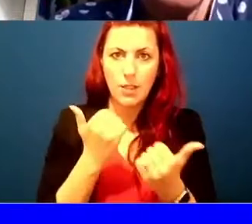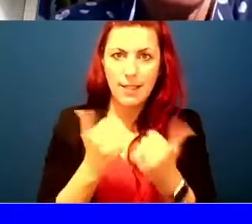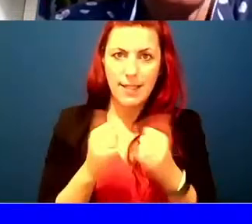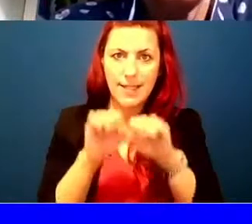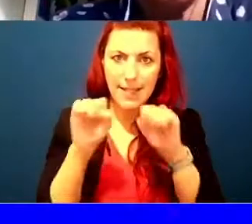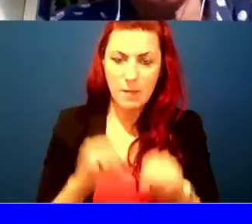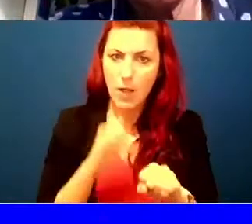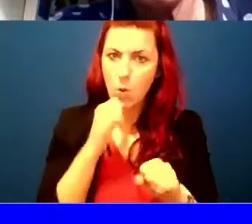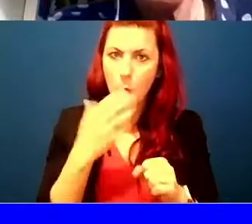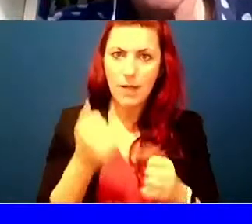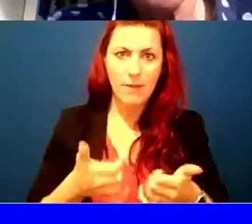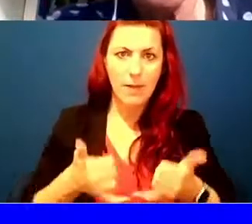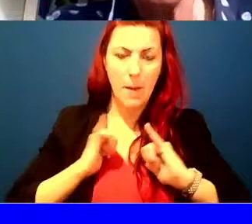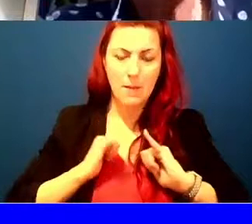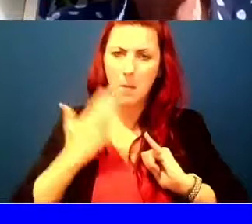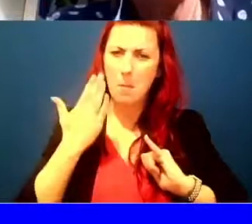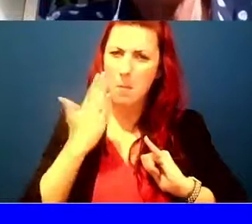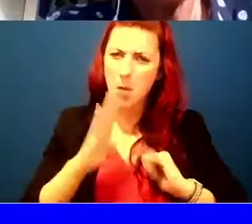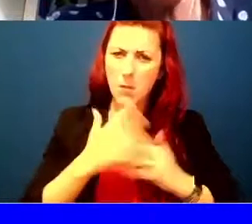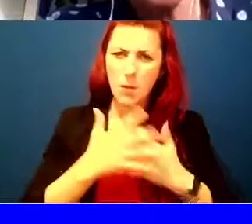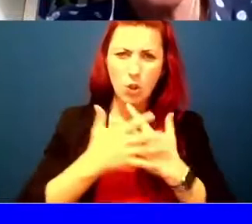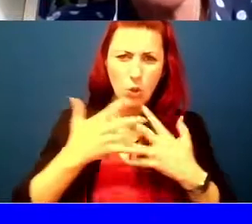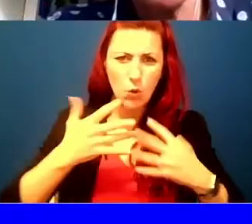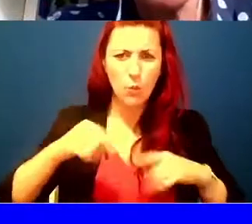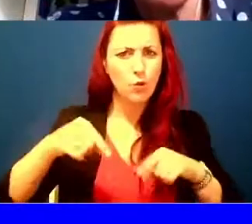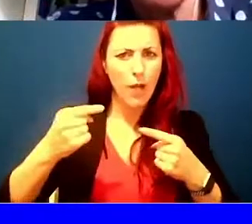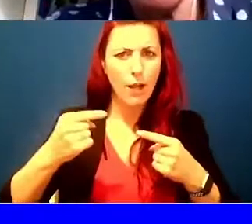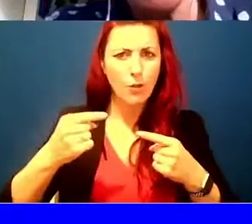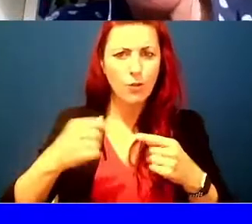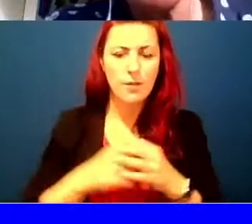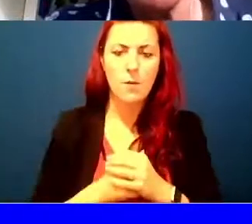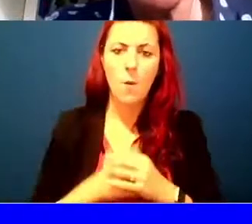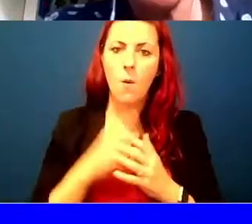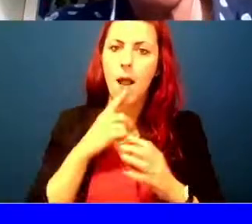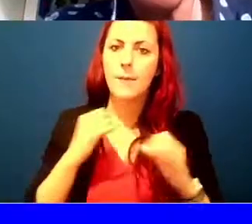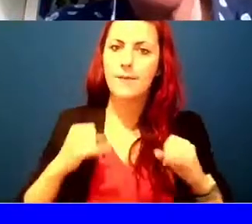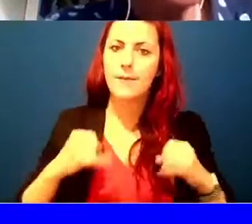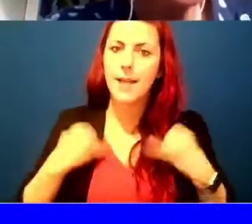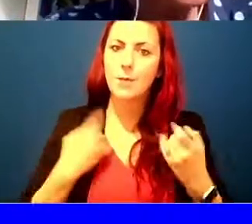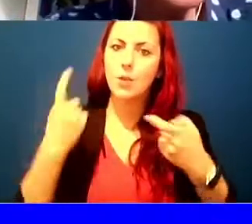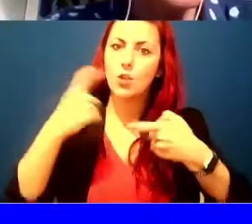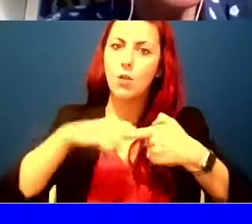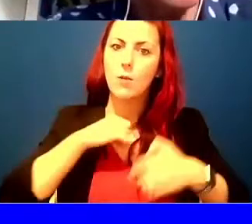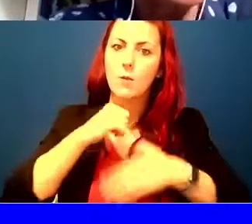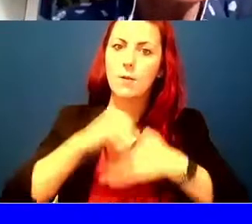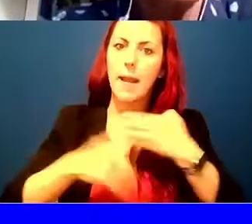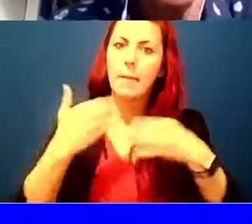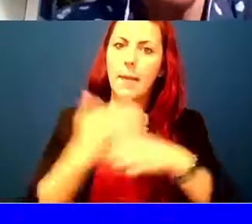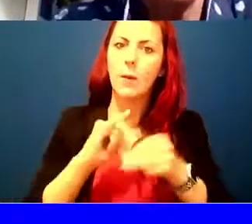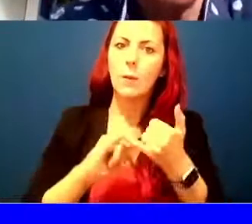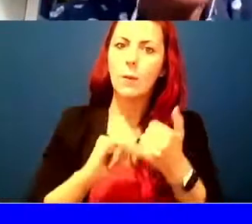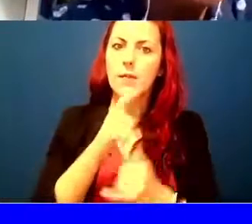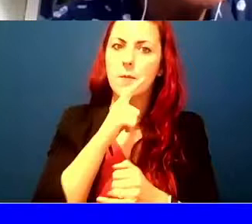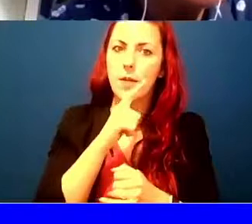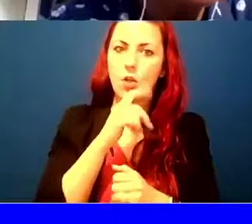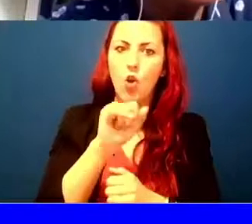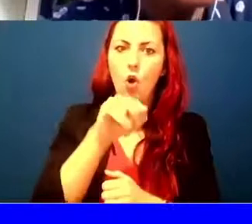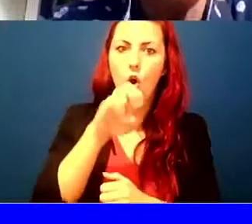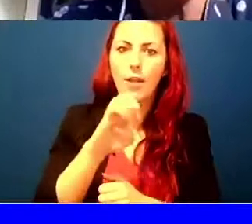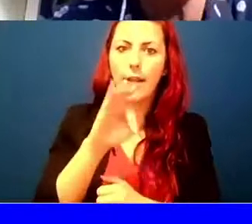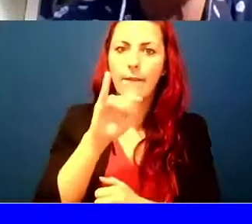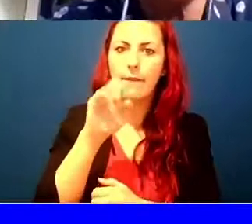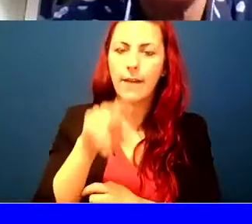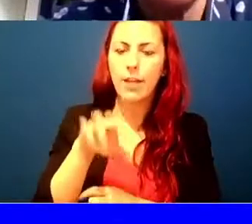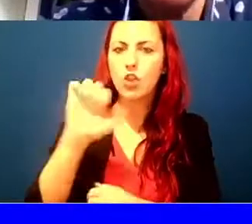be a real challenge. I am delighted to be joined today by our speakers, Áine Flynn, Director